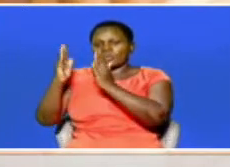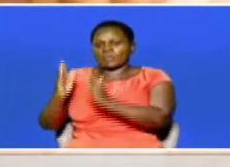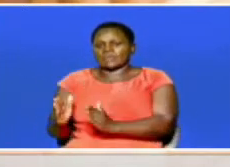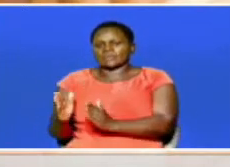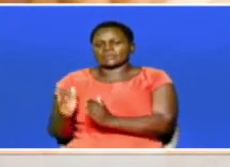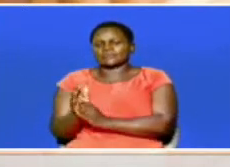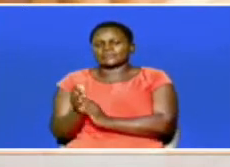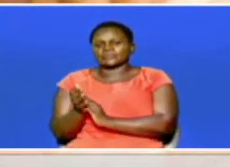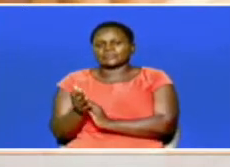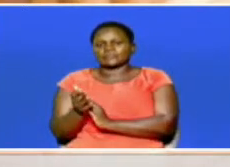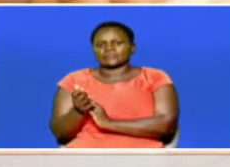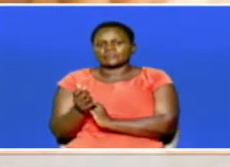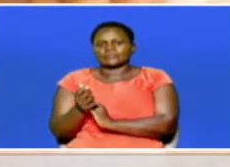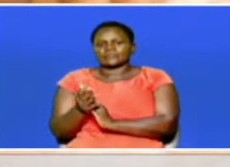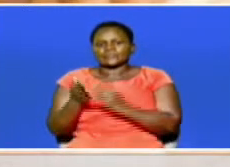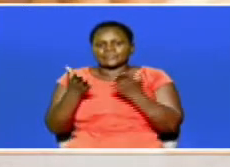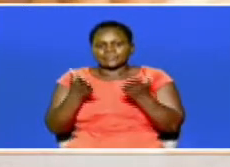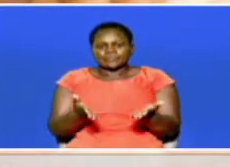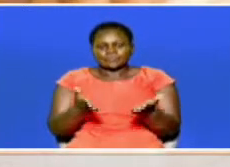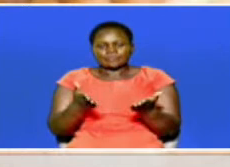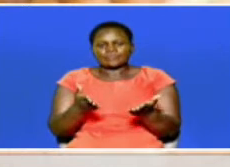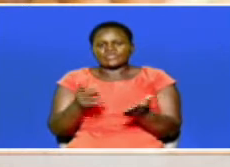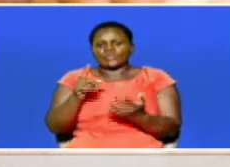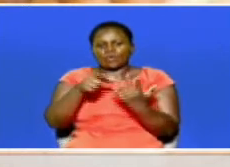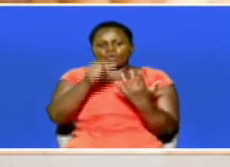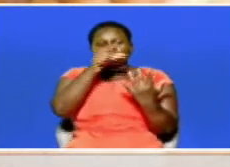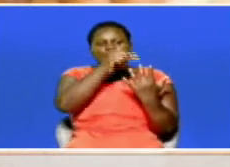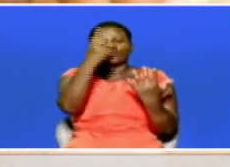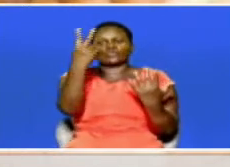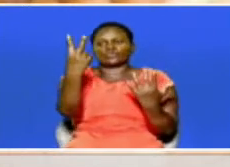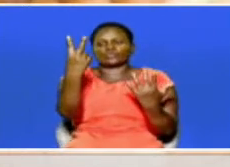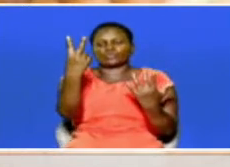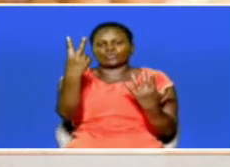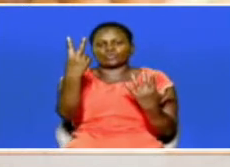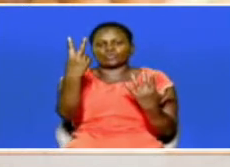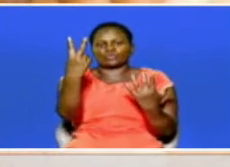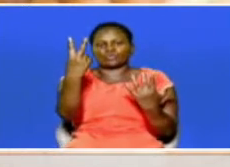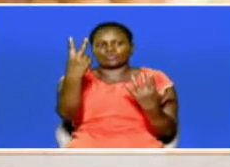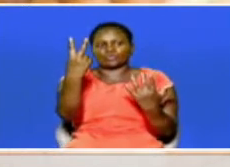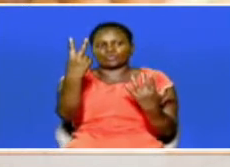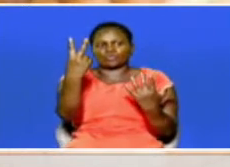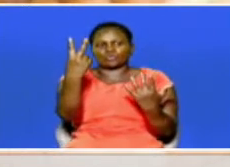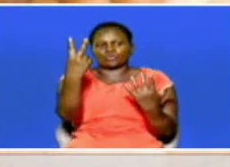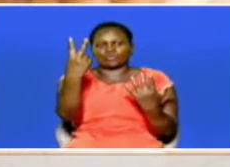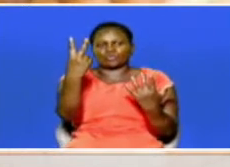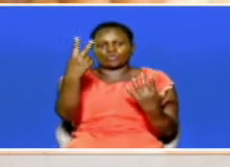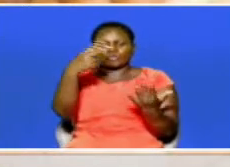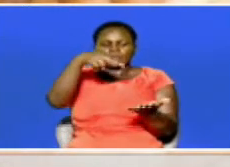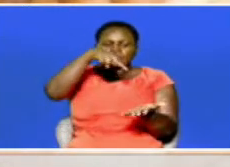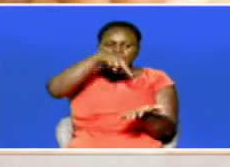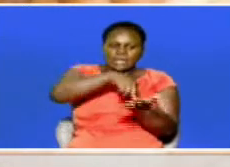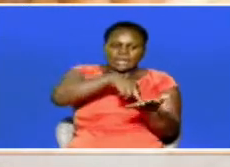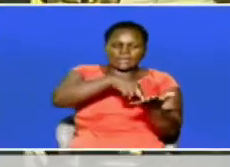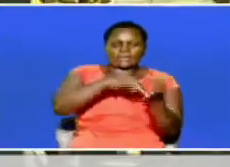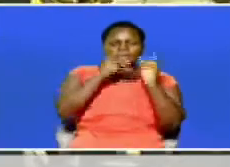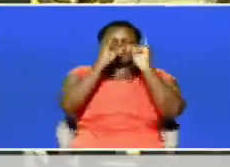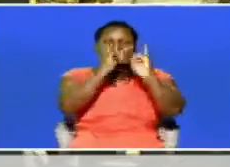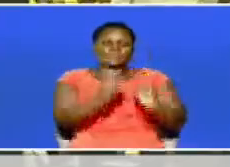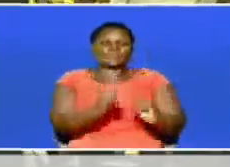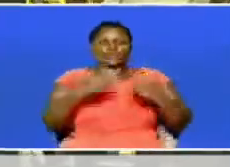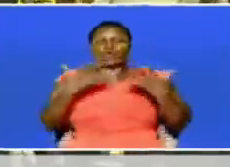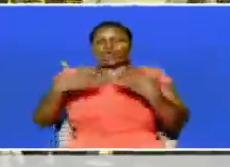Bernard Kitur. The move leaving Keter only with two options: quit the race or contest as an independent